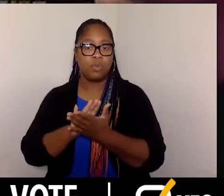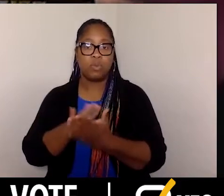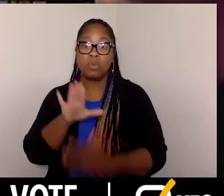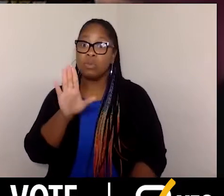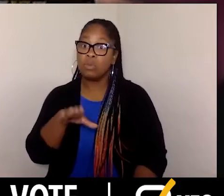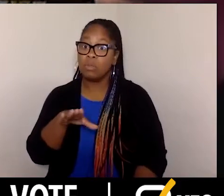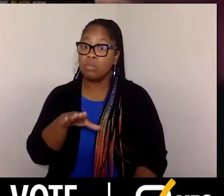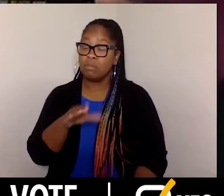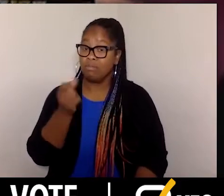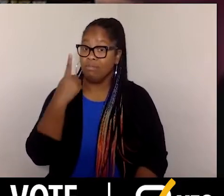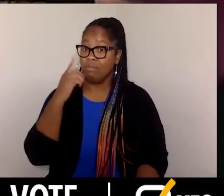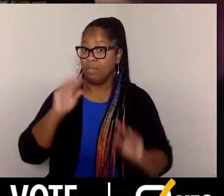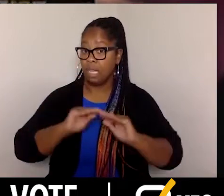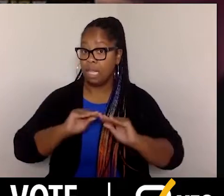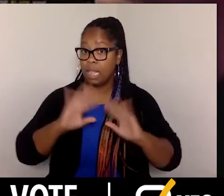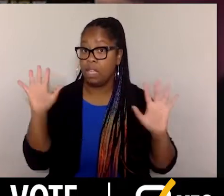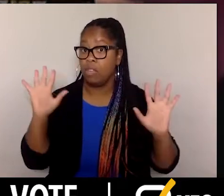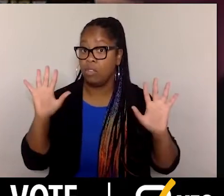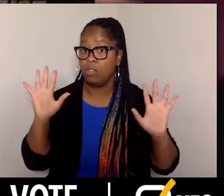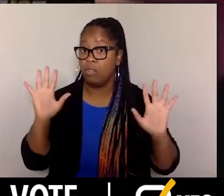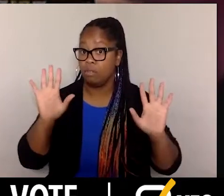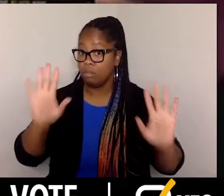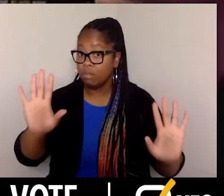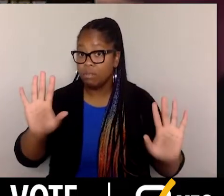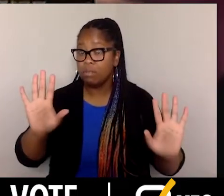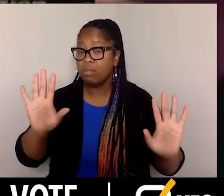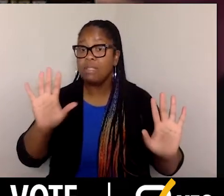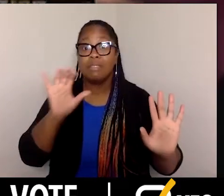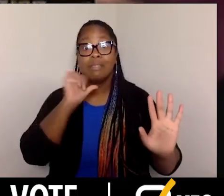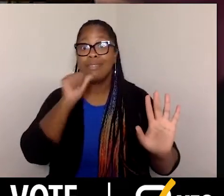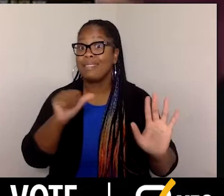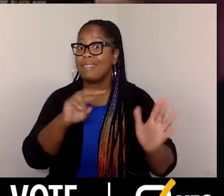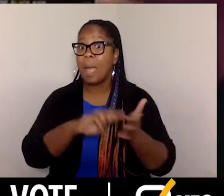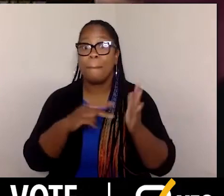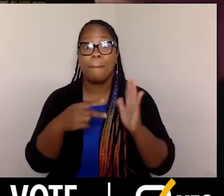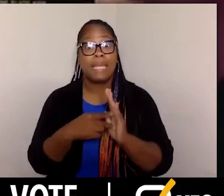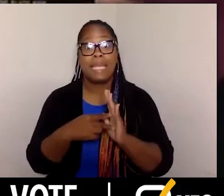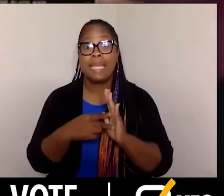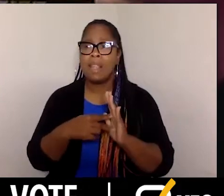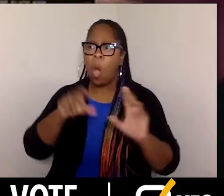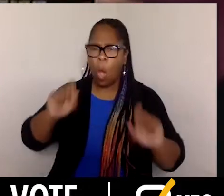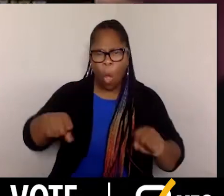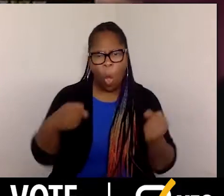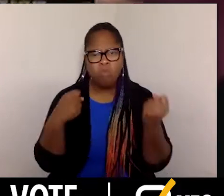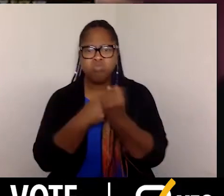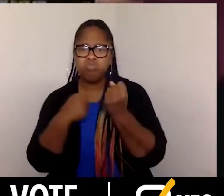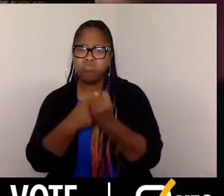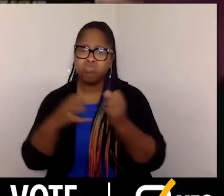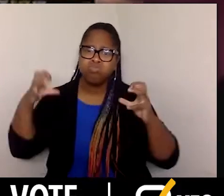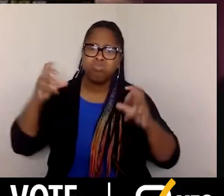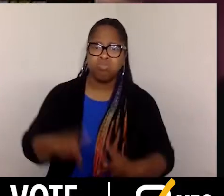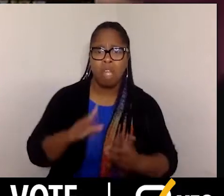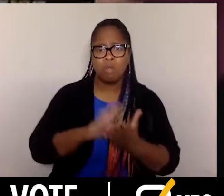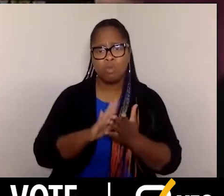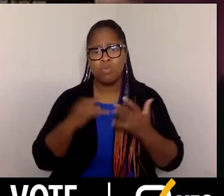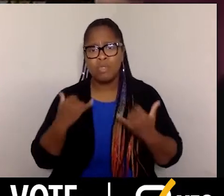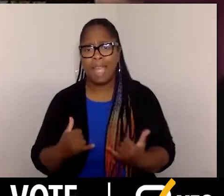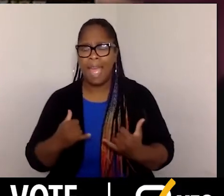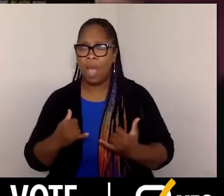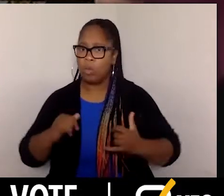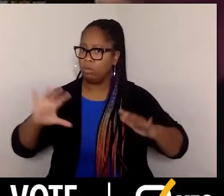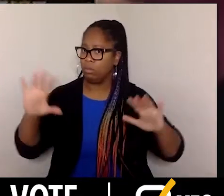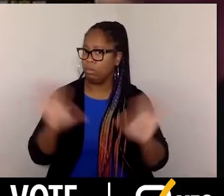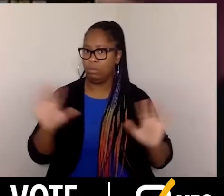crystal clear. This does not mean we are advocating for a return to physical campuses in the